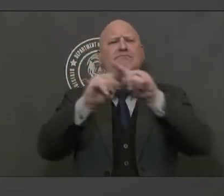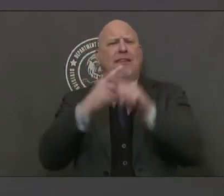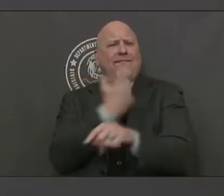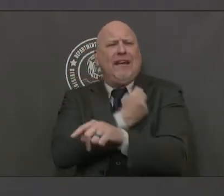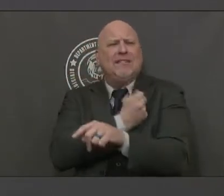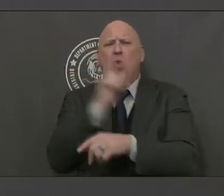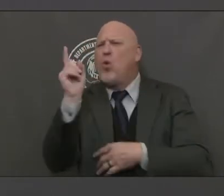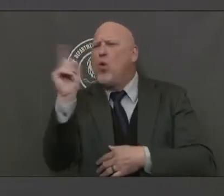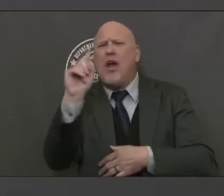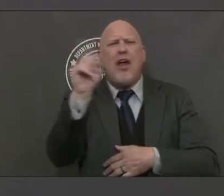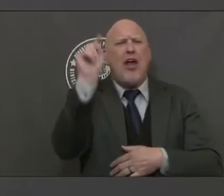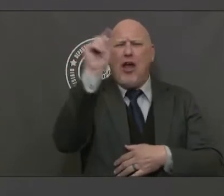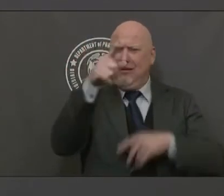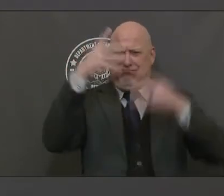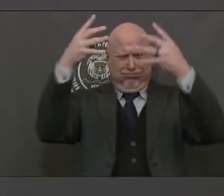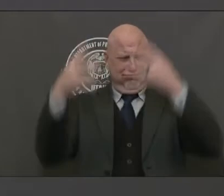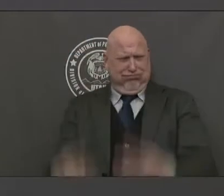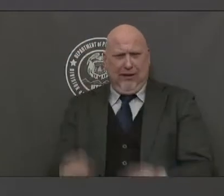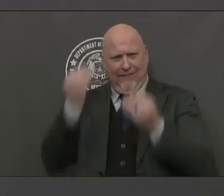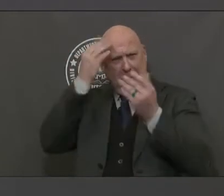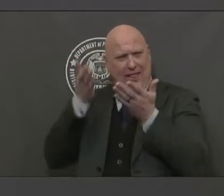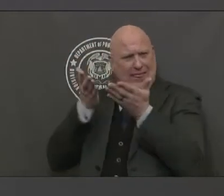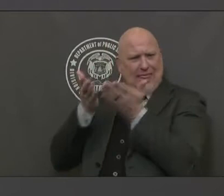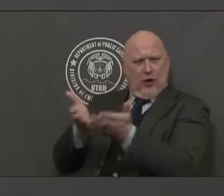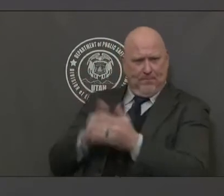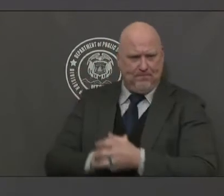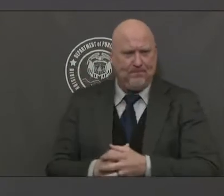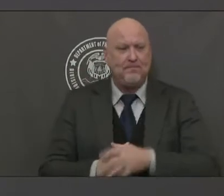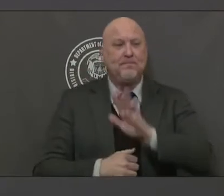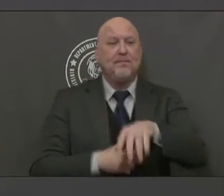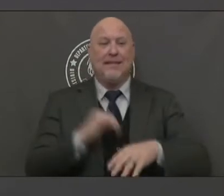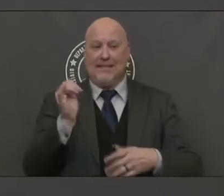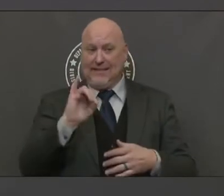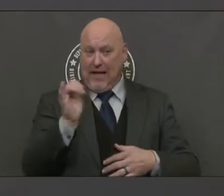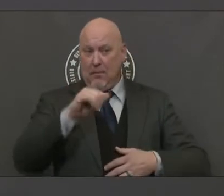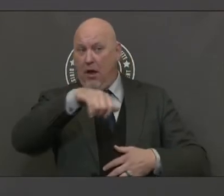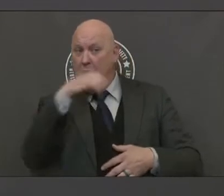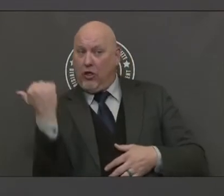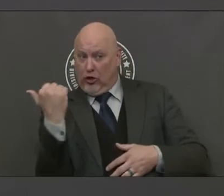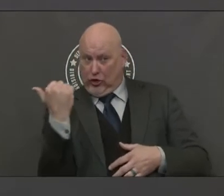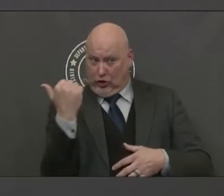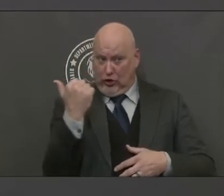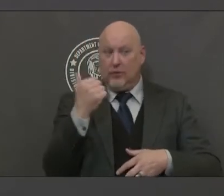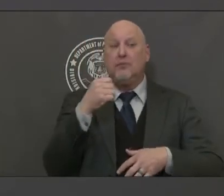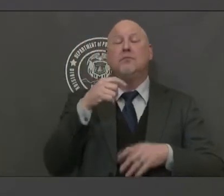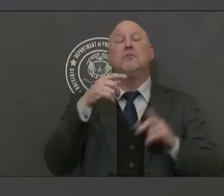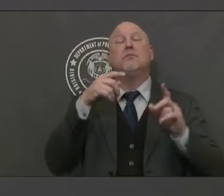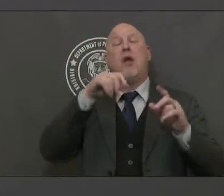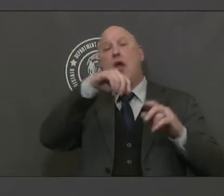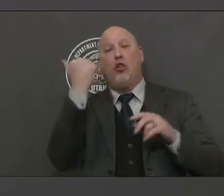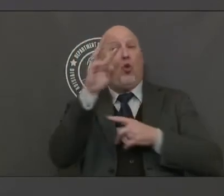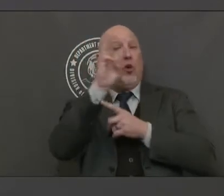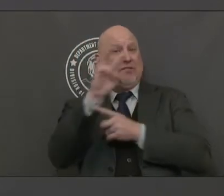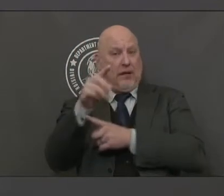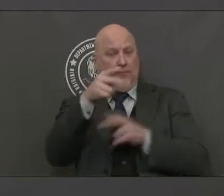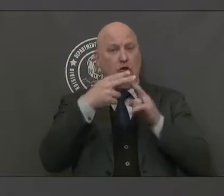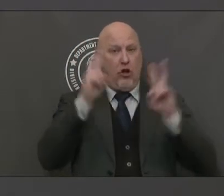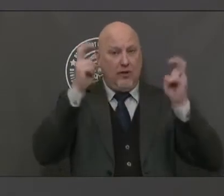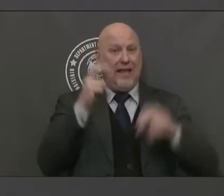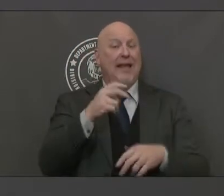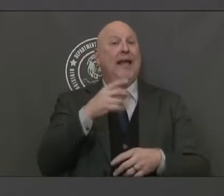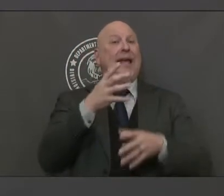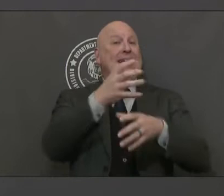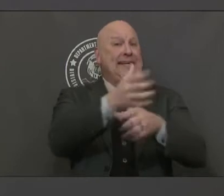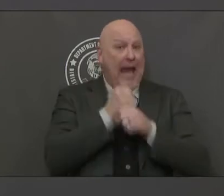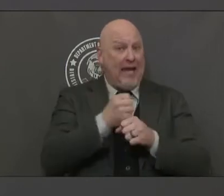getmyshot.utah.gov. That's getmyshot.utah.gov for those 5,000 NOMI appointments that are available today. So that's another link